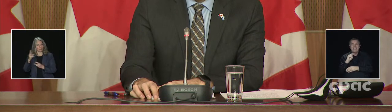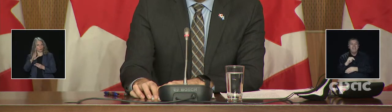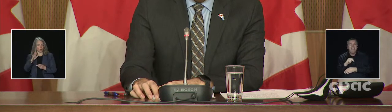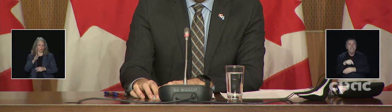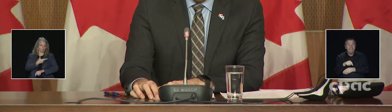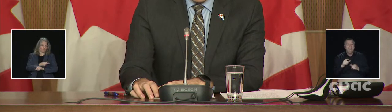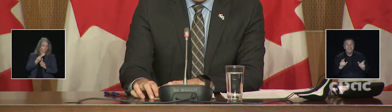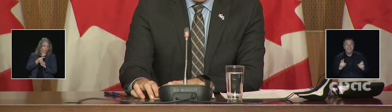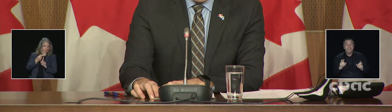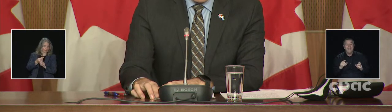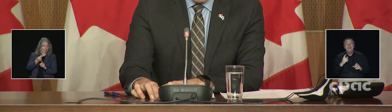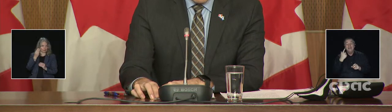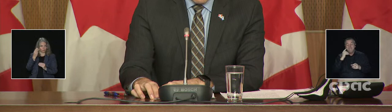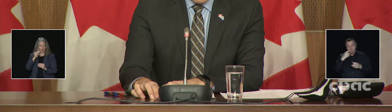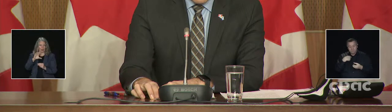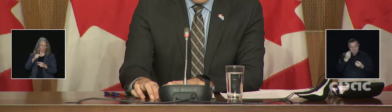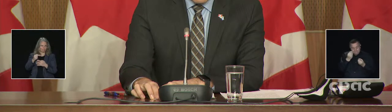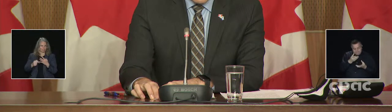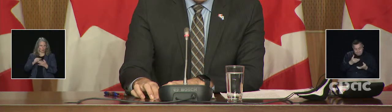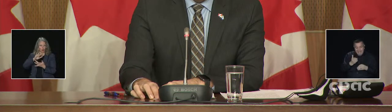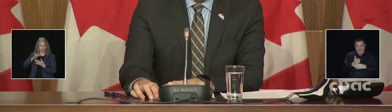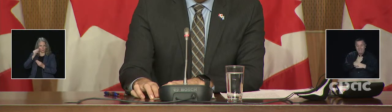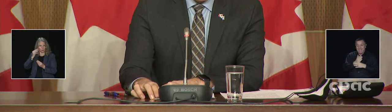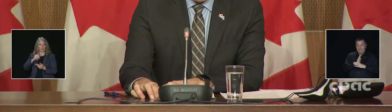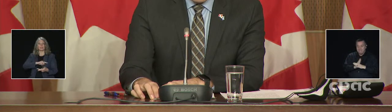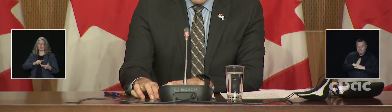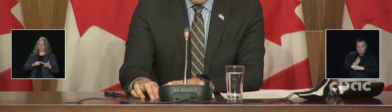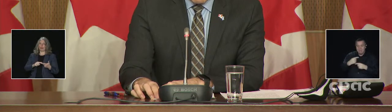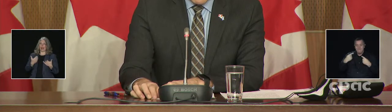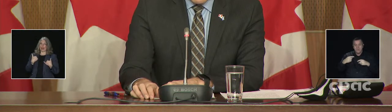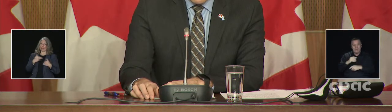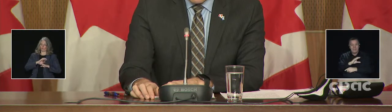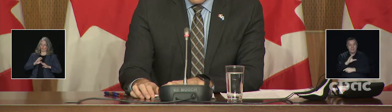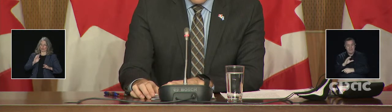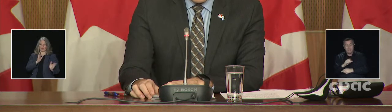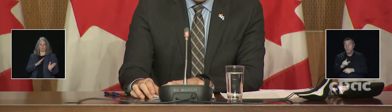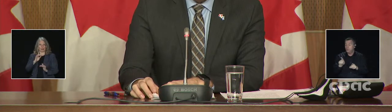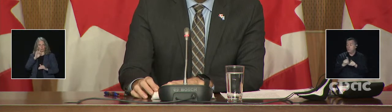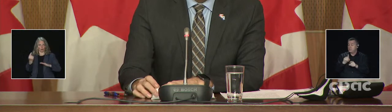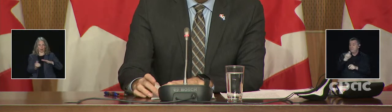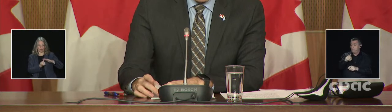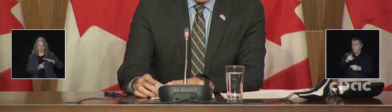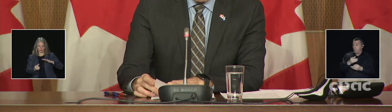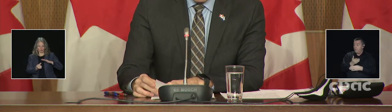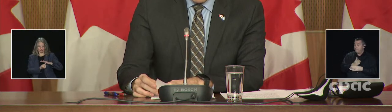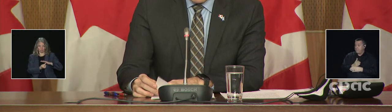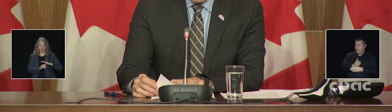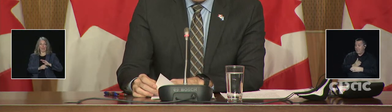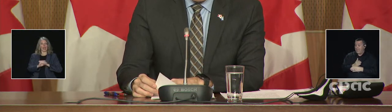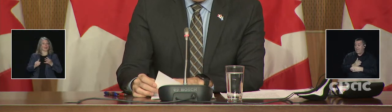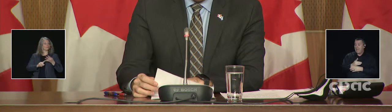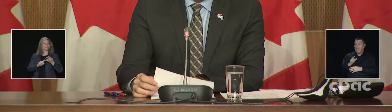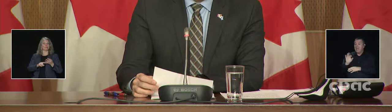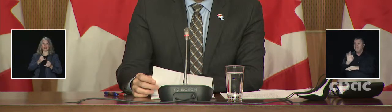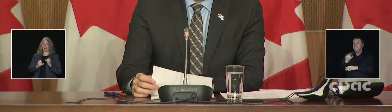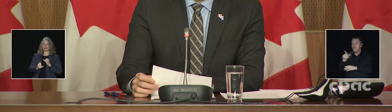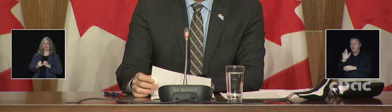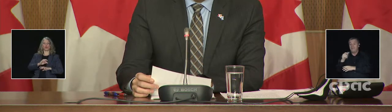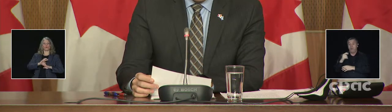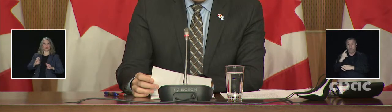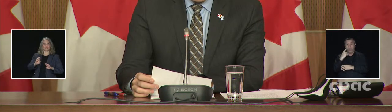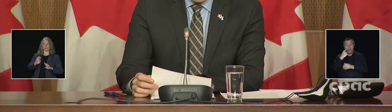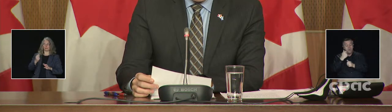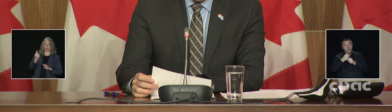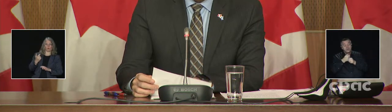before you arrive at the Canadian border. You should also be prepared for officials to follow up with you to make sure your